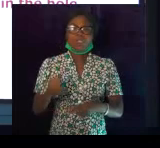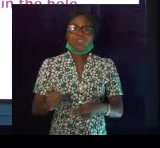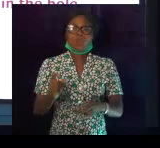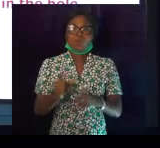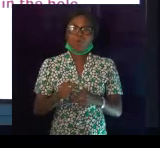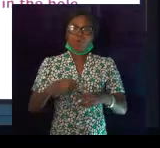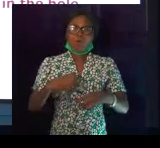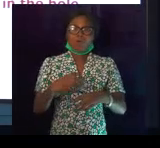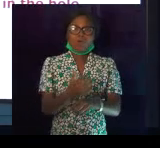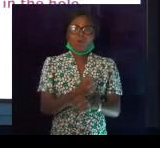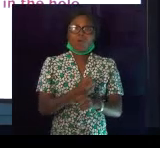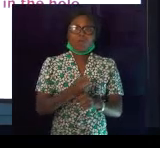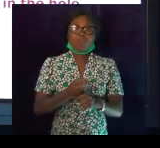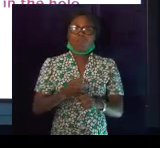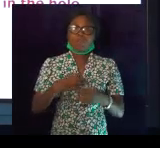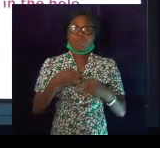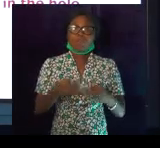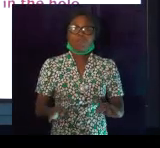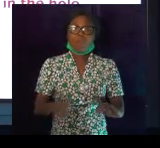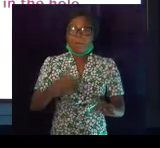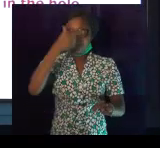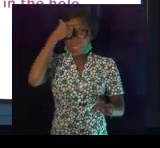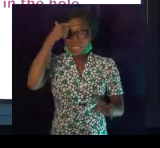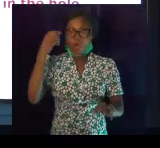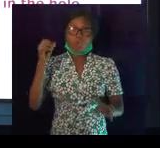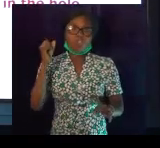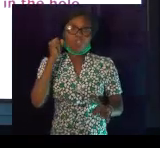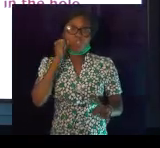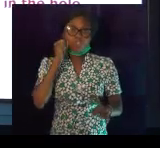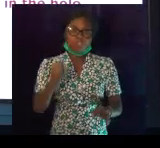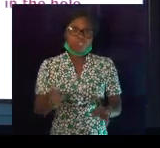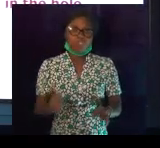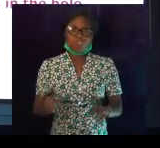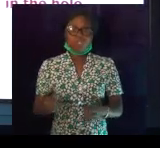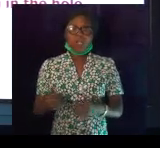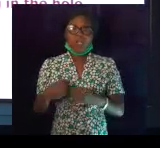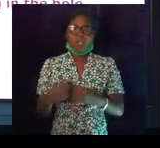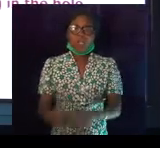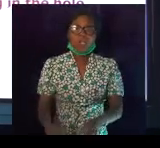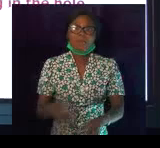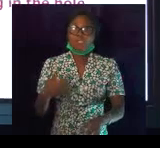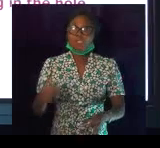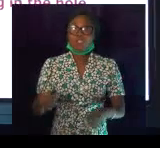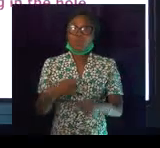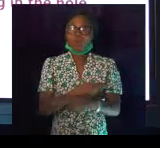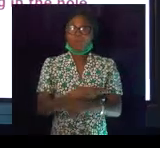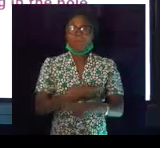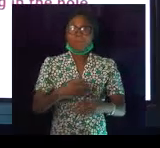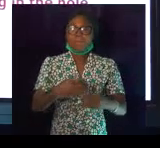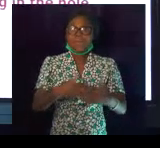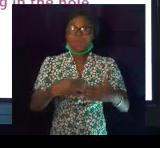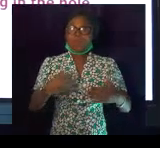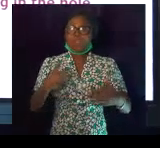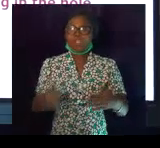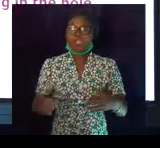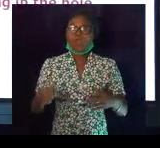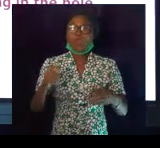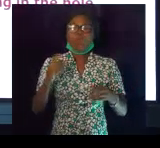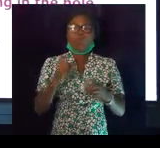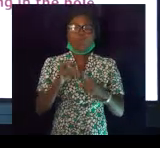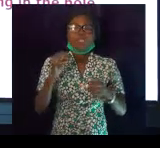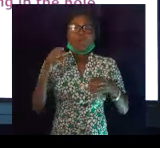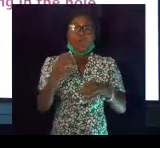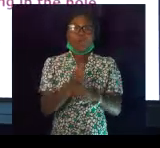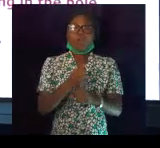got finished. Becomes, she left the room before the work got